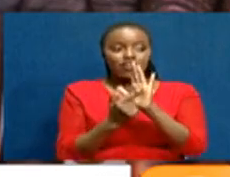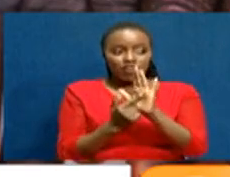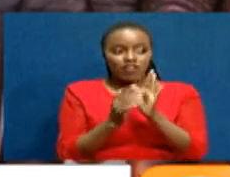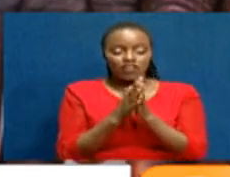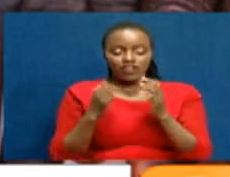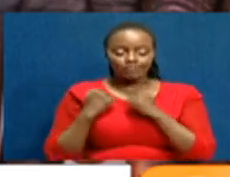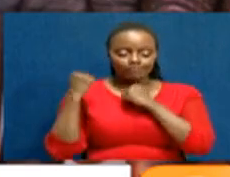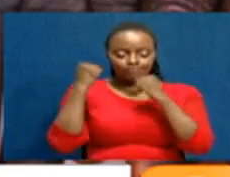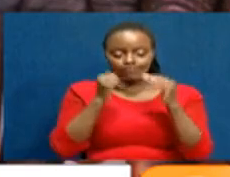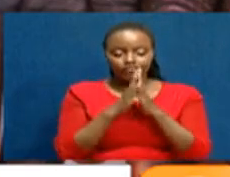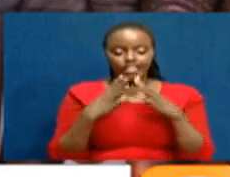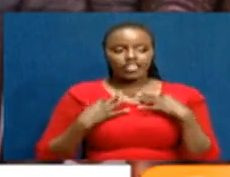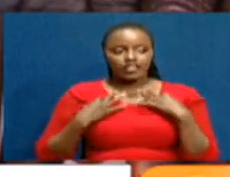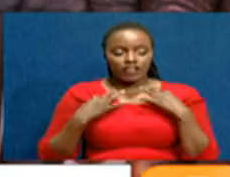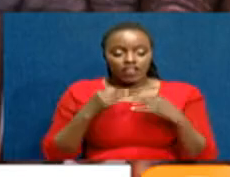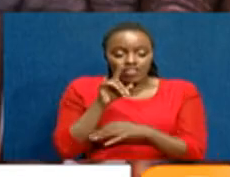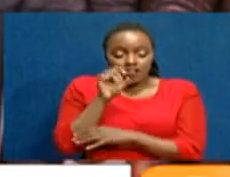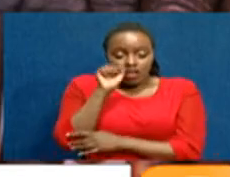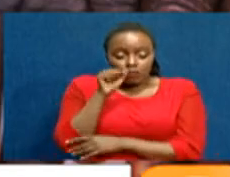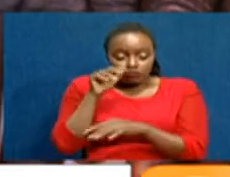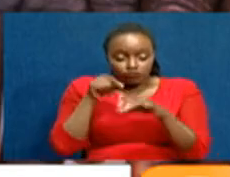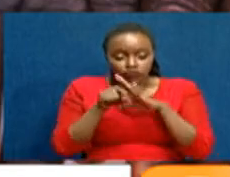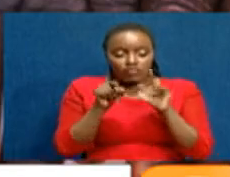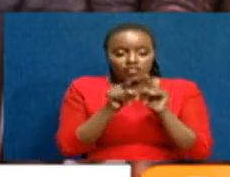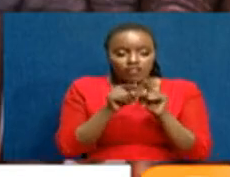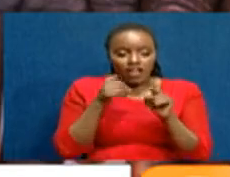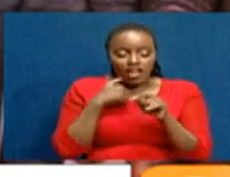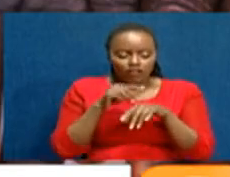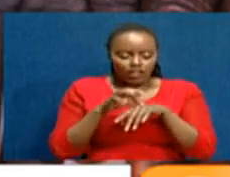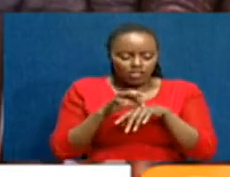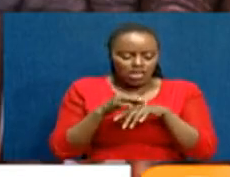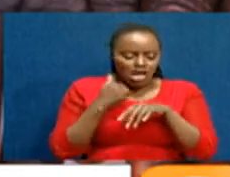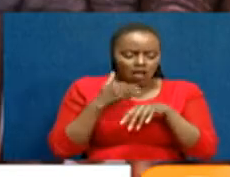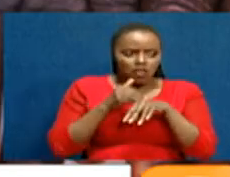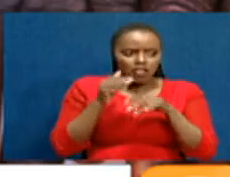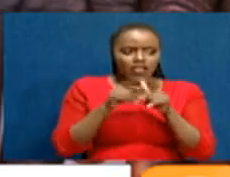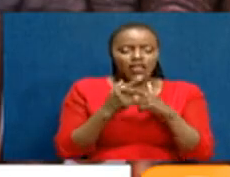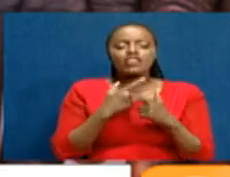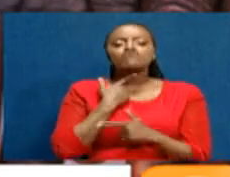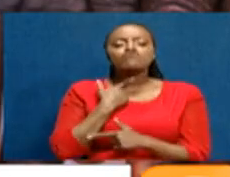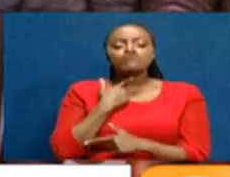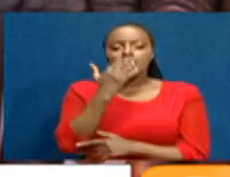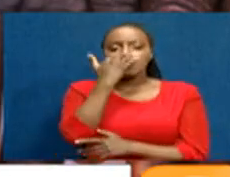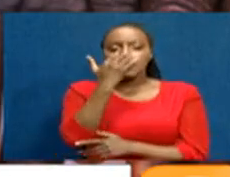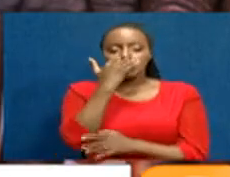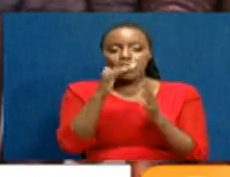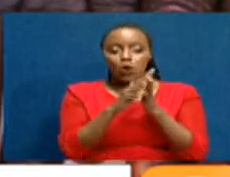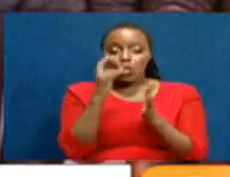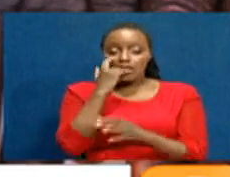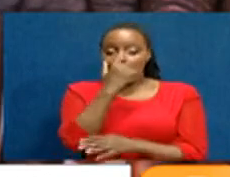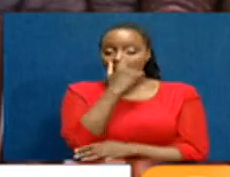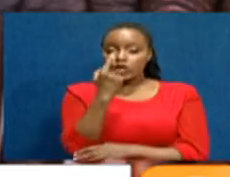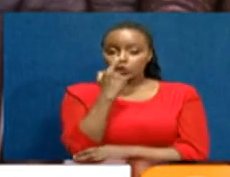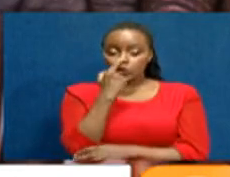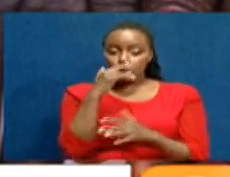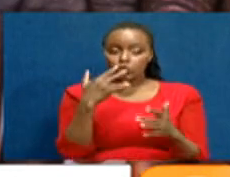and clothing. The virus can enter the body through broken skin, the respiratory tract, or through the eyes,